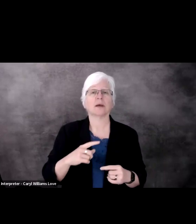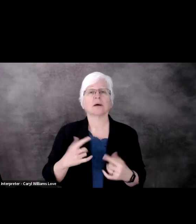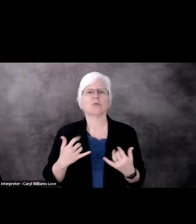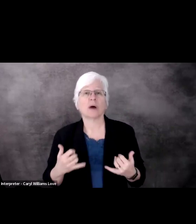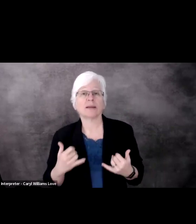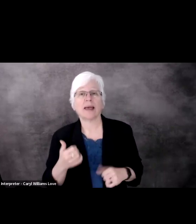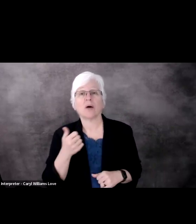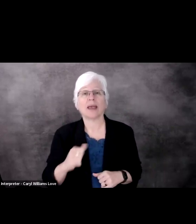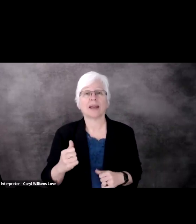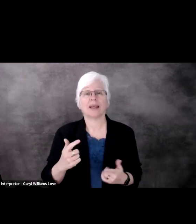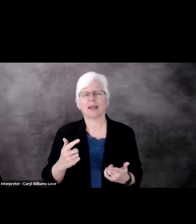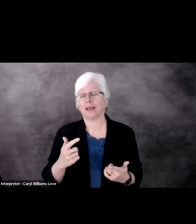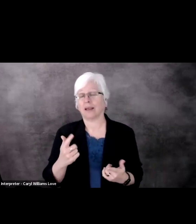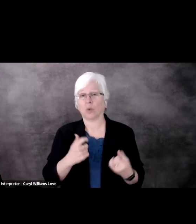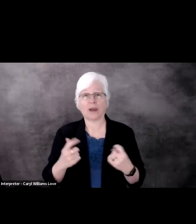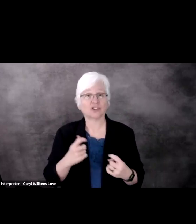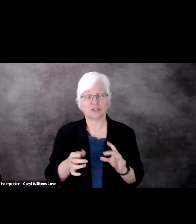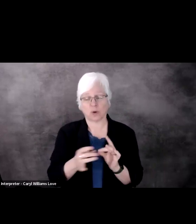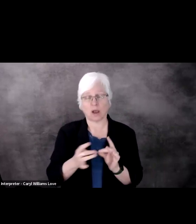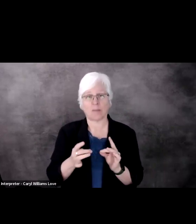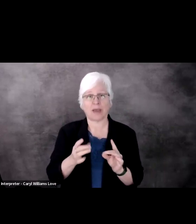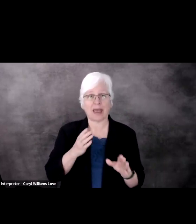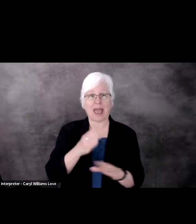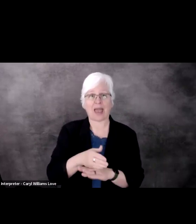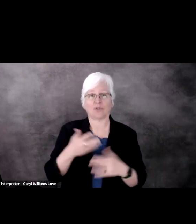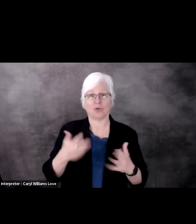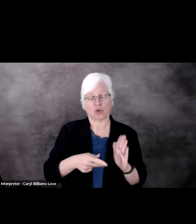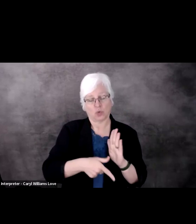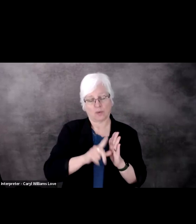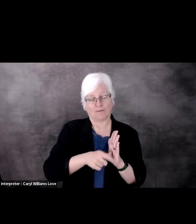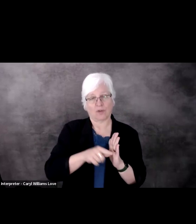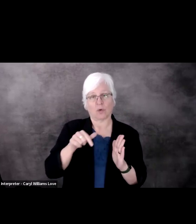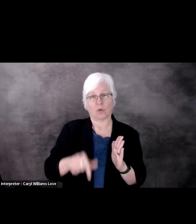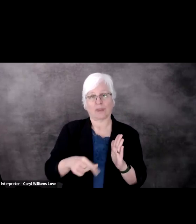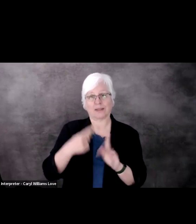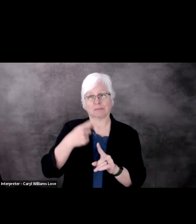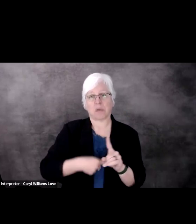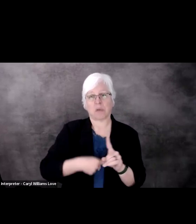for you after reviewing the CRIS newsletter for this month?